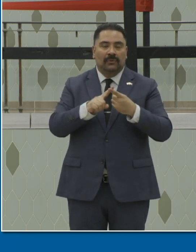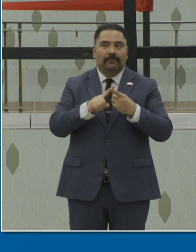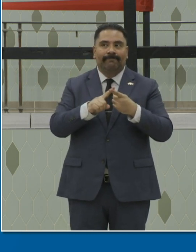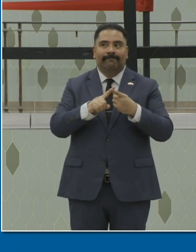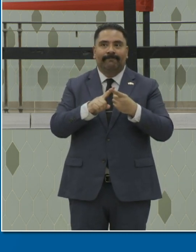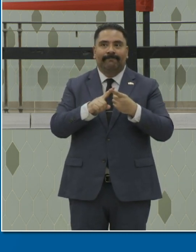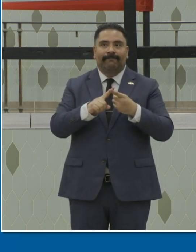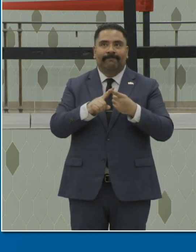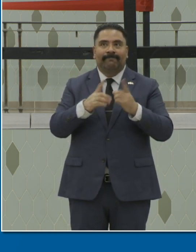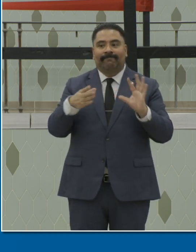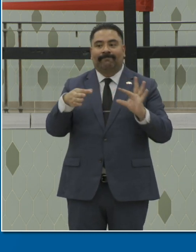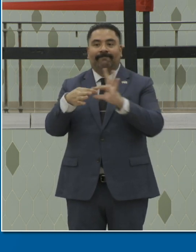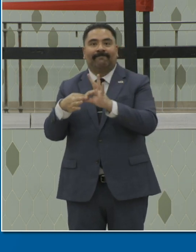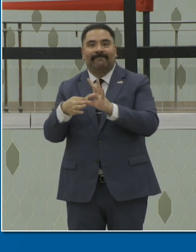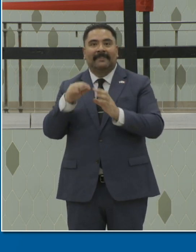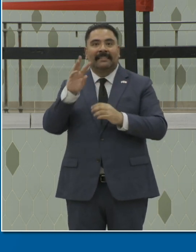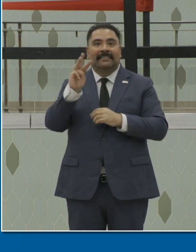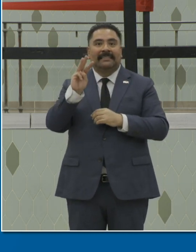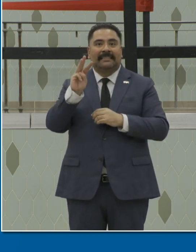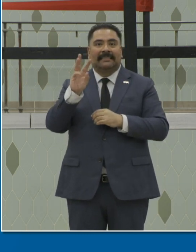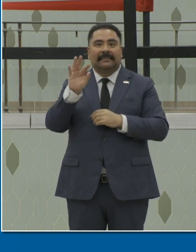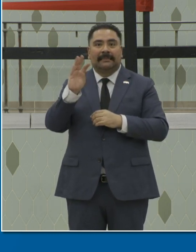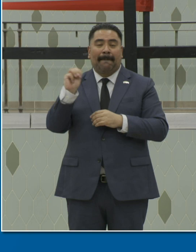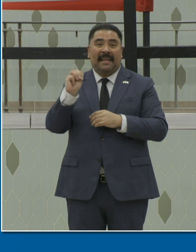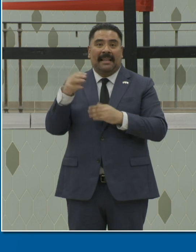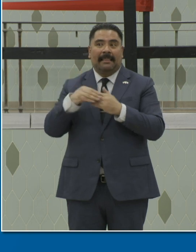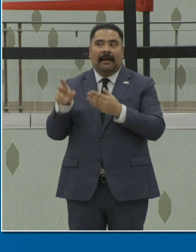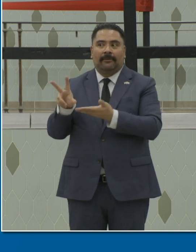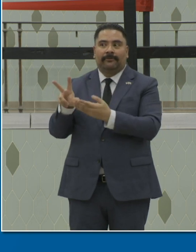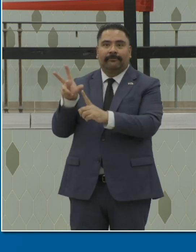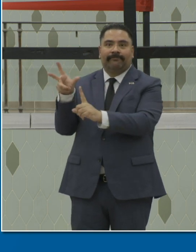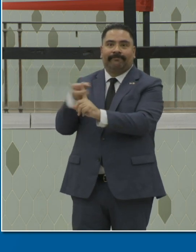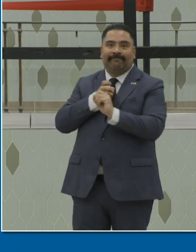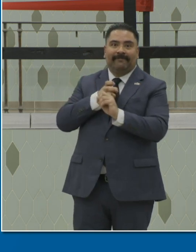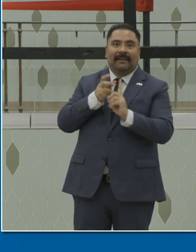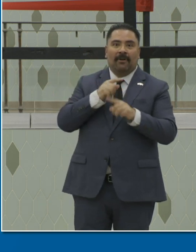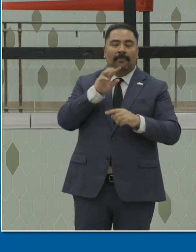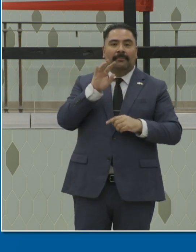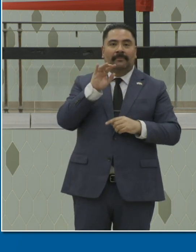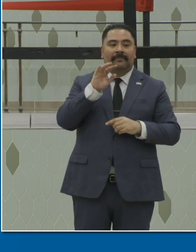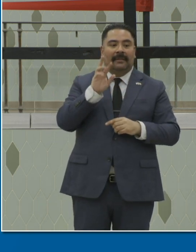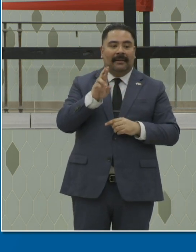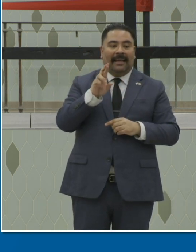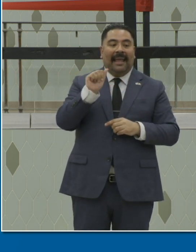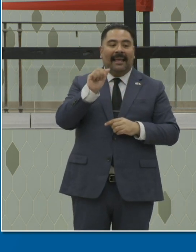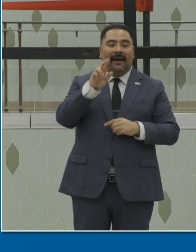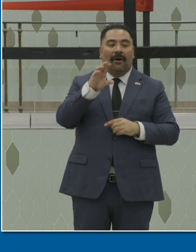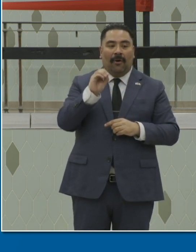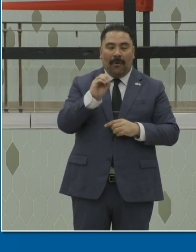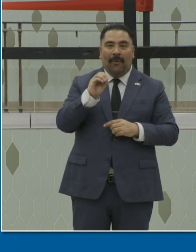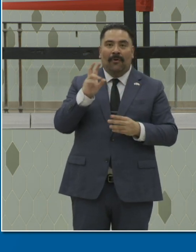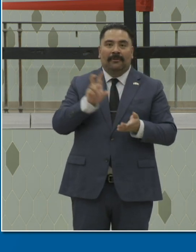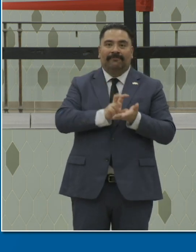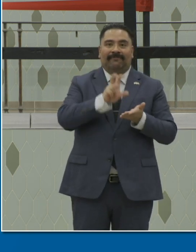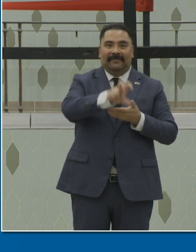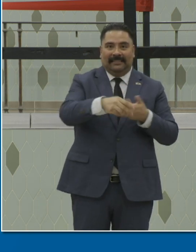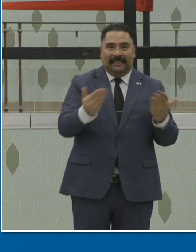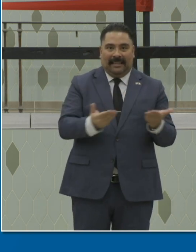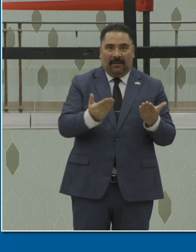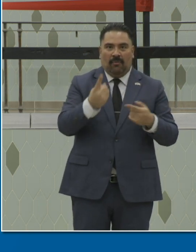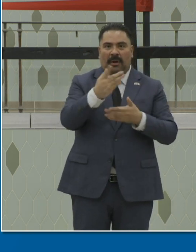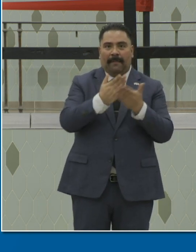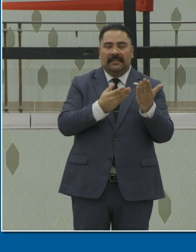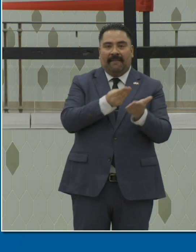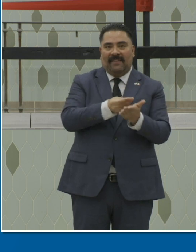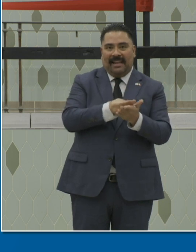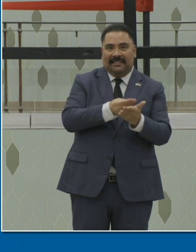glom on to over $6 million of his ARO, and then went right into here as one of our